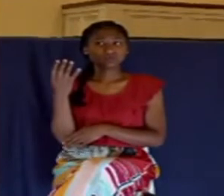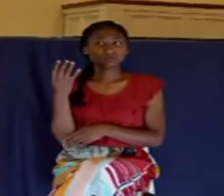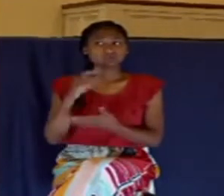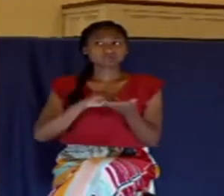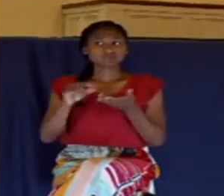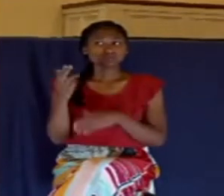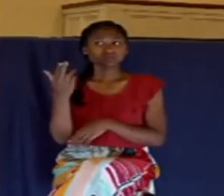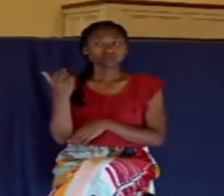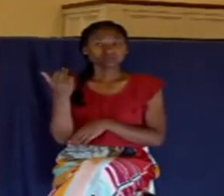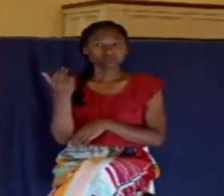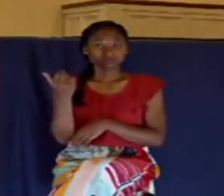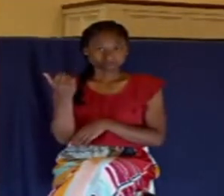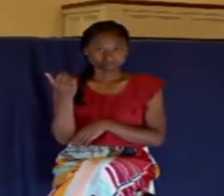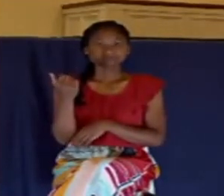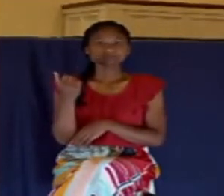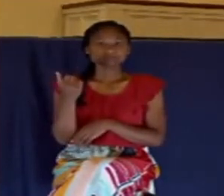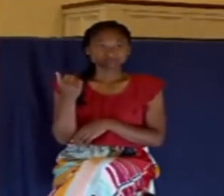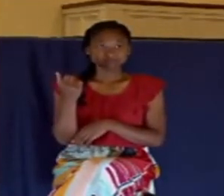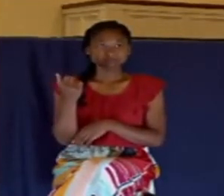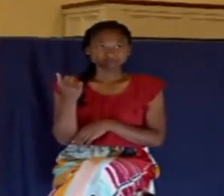verse 13 is where we'll start.